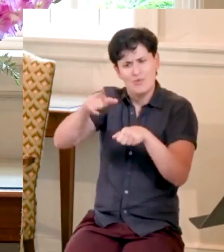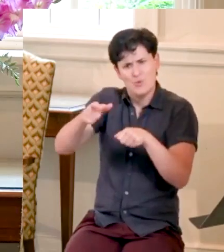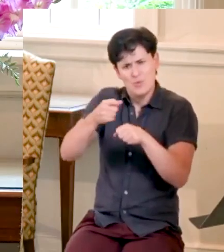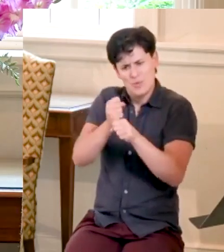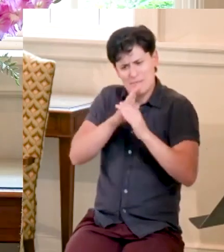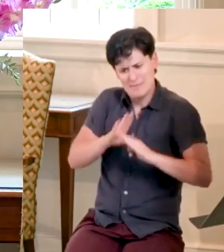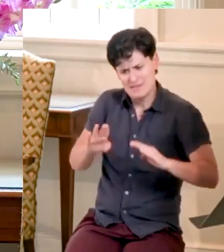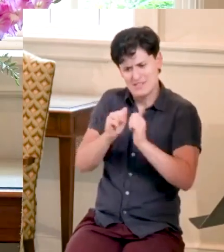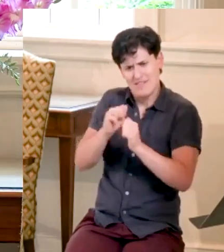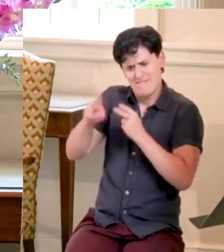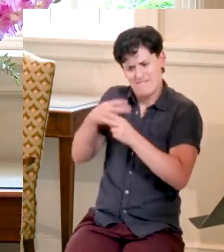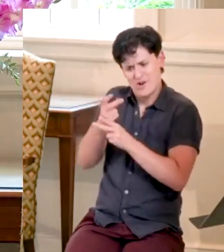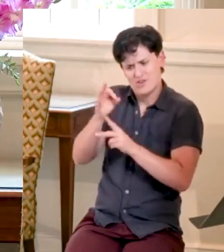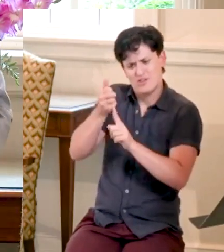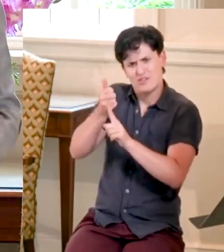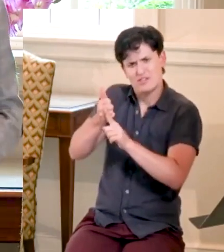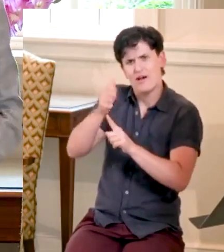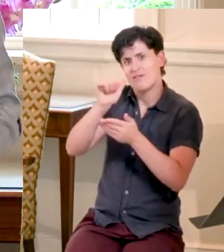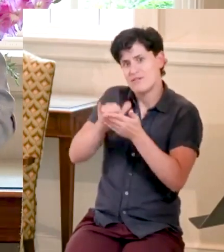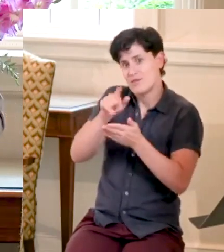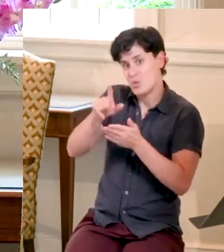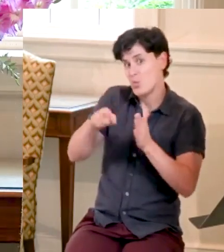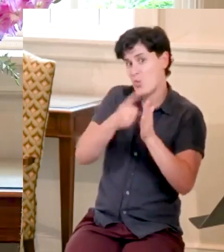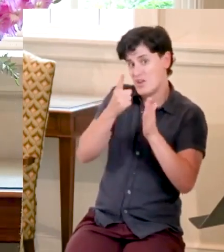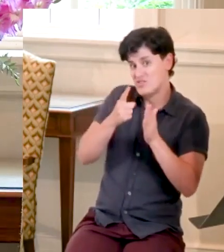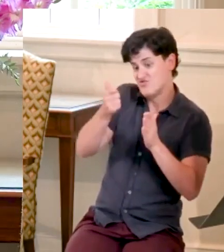rejected, that's time travel too.